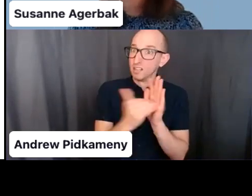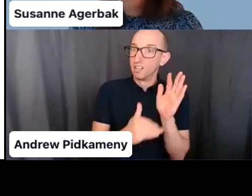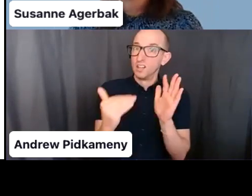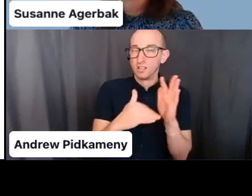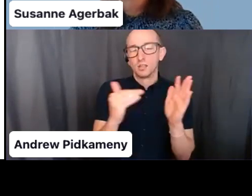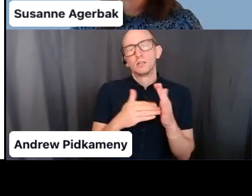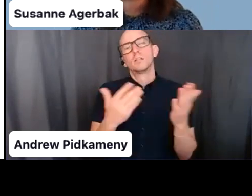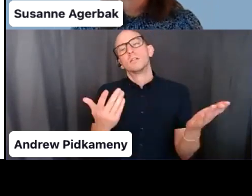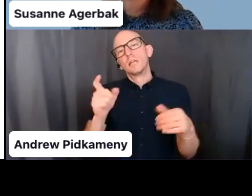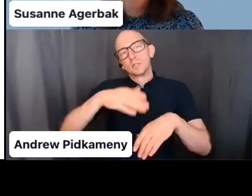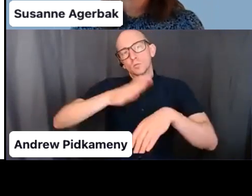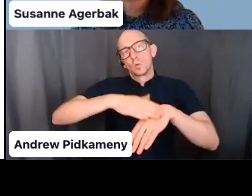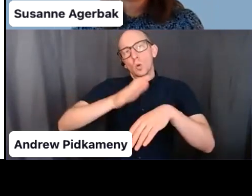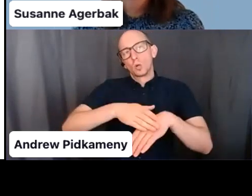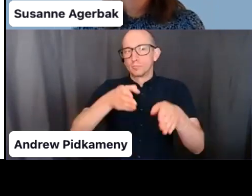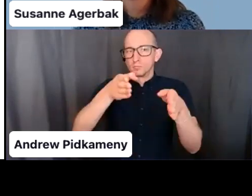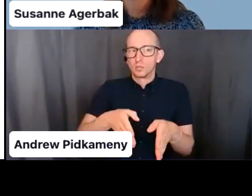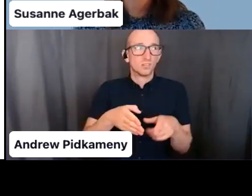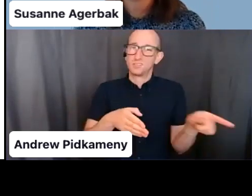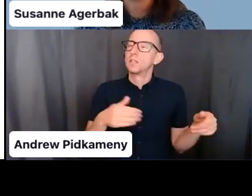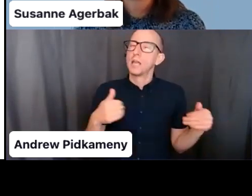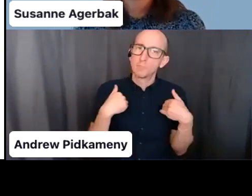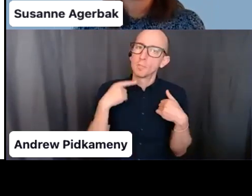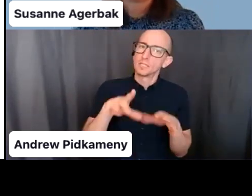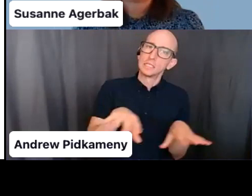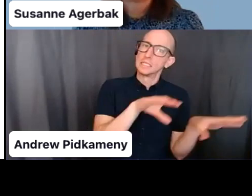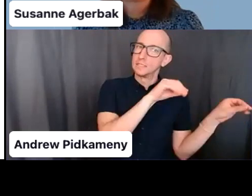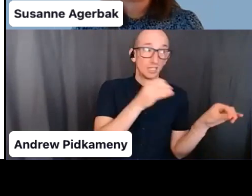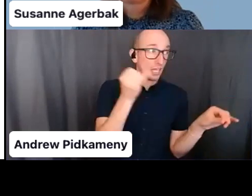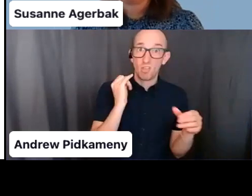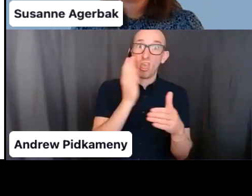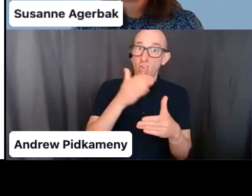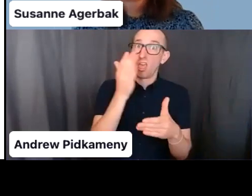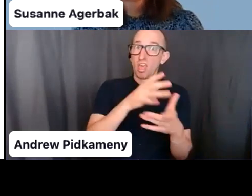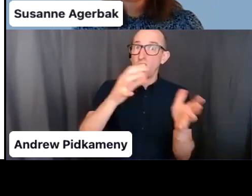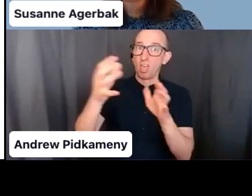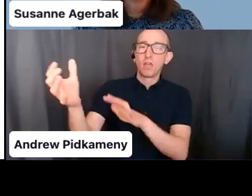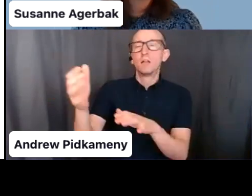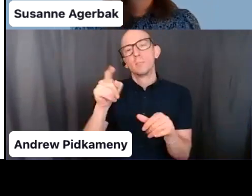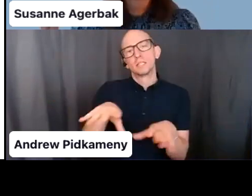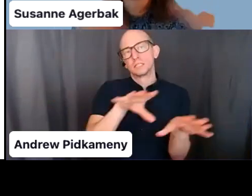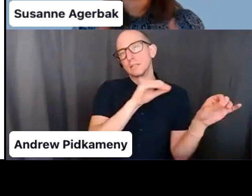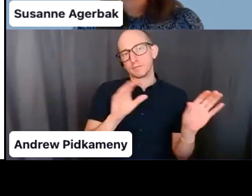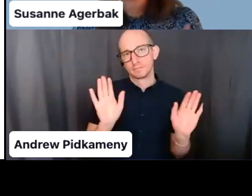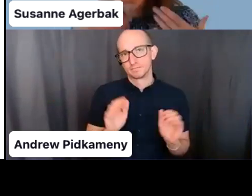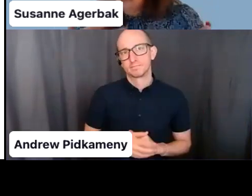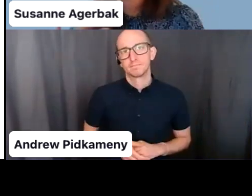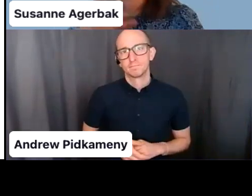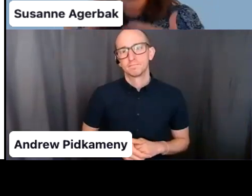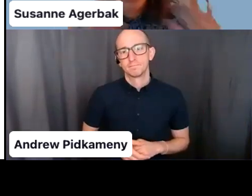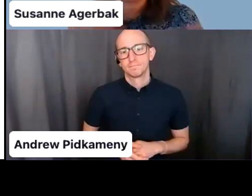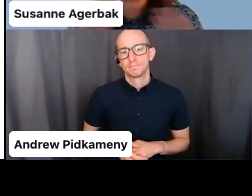to warn them that the animal will have to leave if they can't get it under control. Or if this is happening